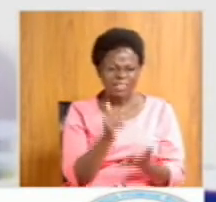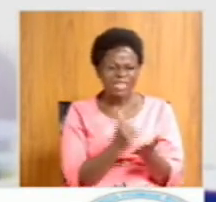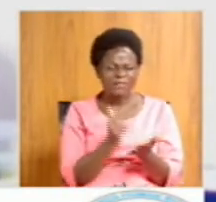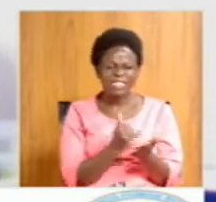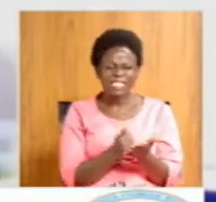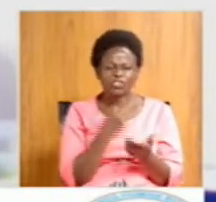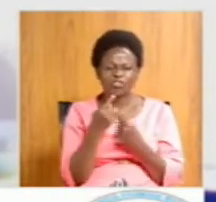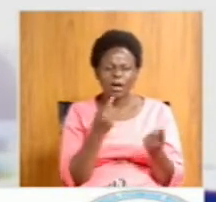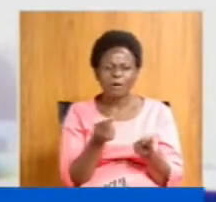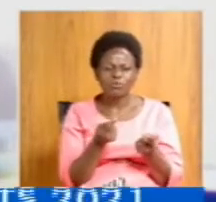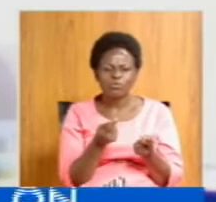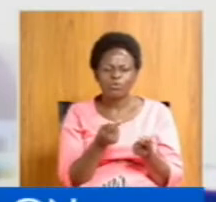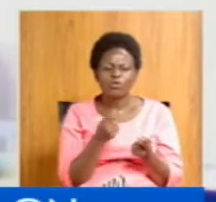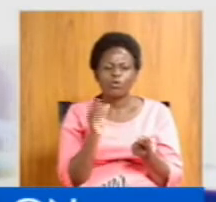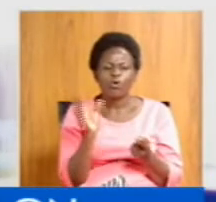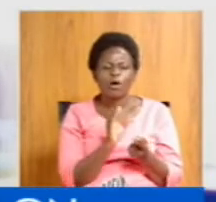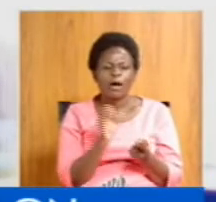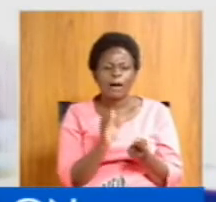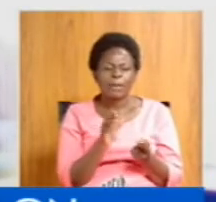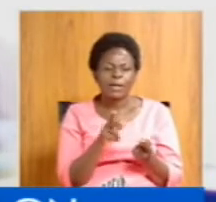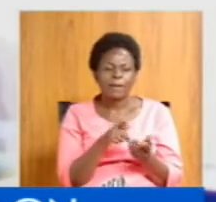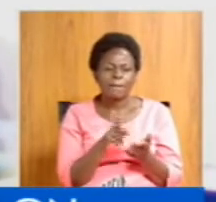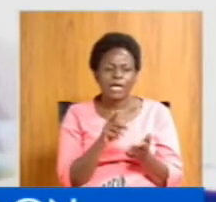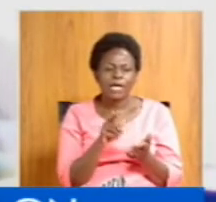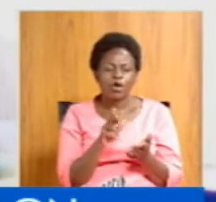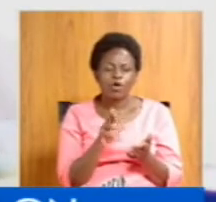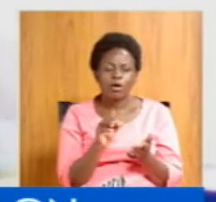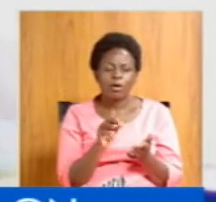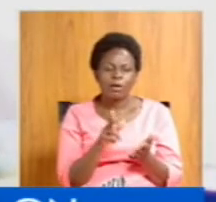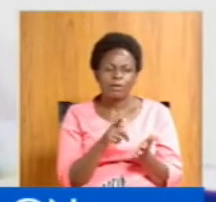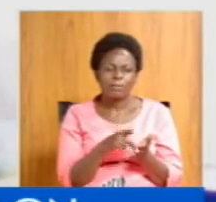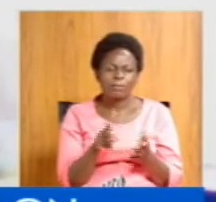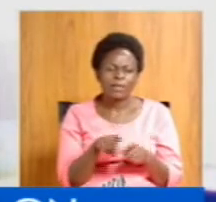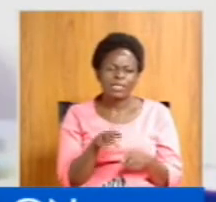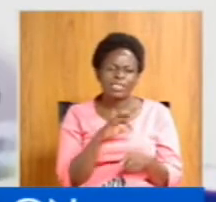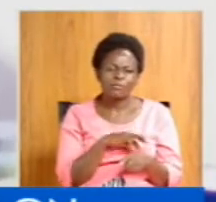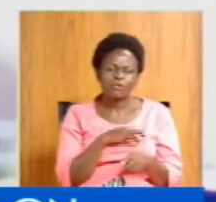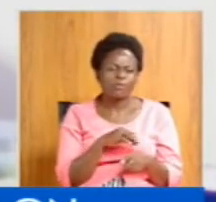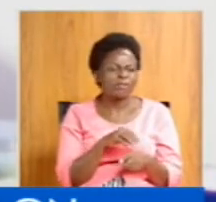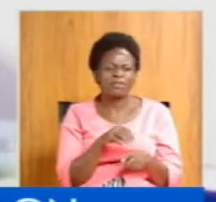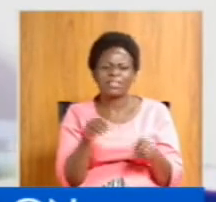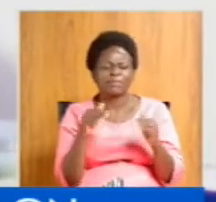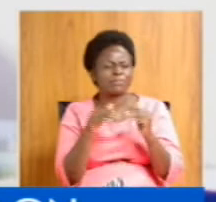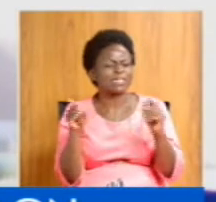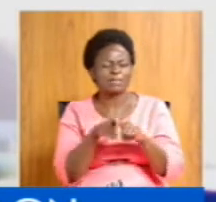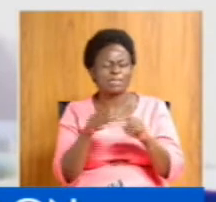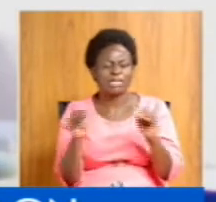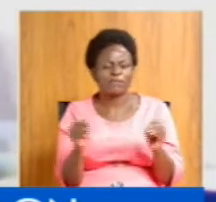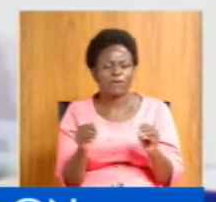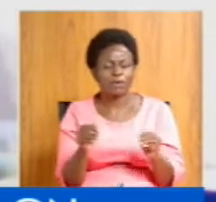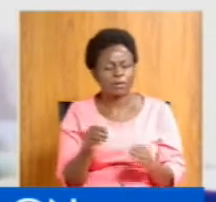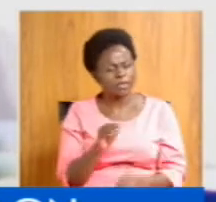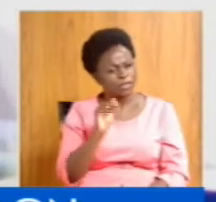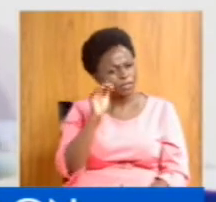we talk about you go on a company payroll and MUD is paid the same salary as janitor and